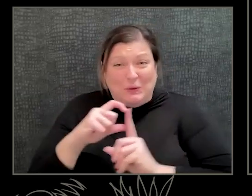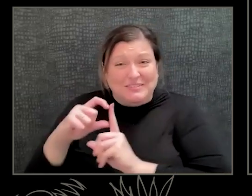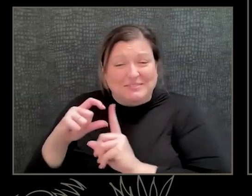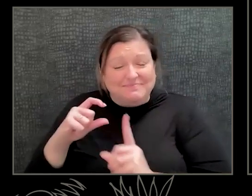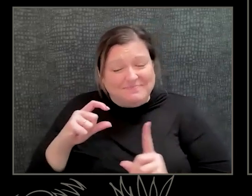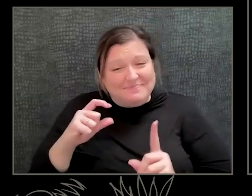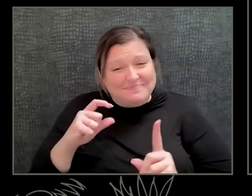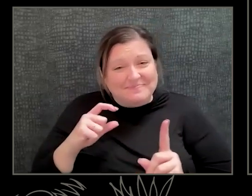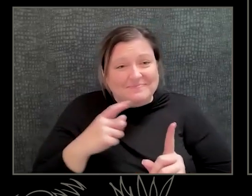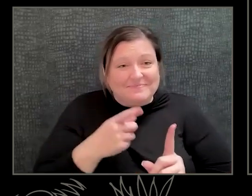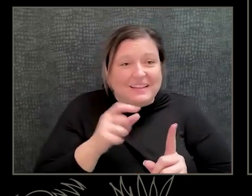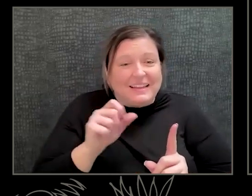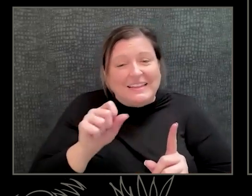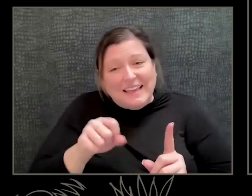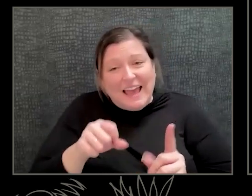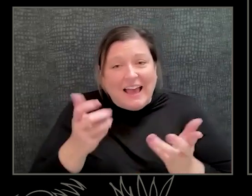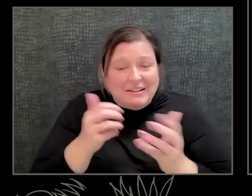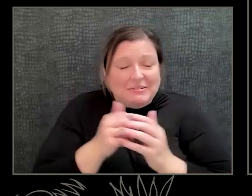But yeah,